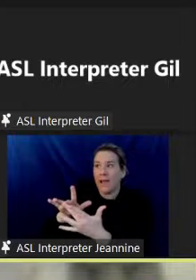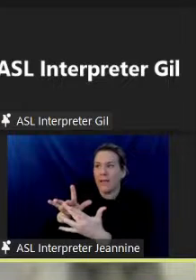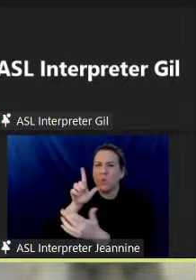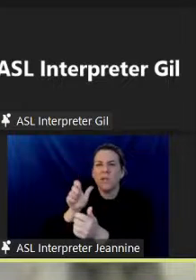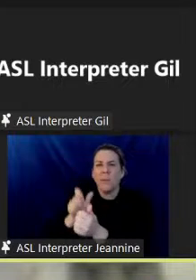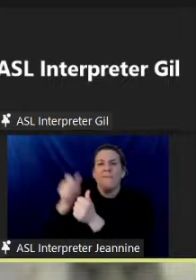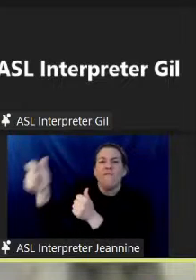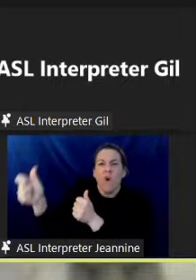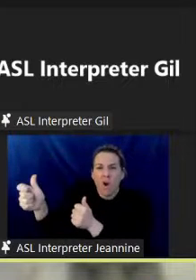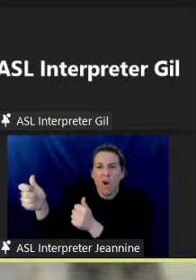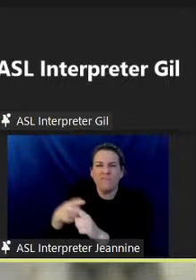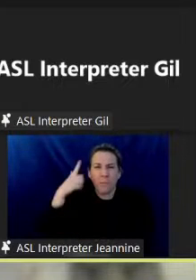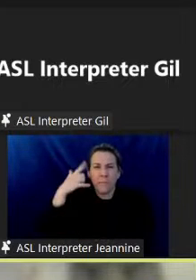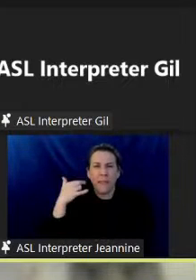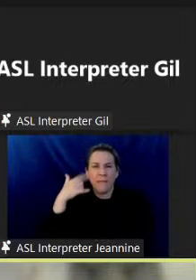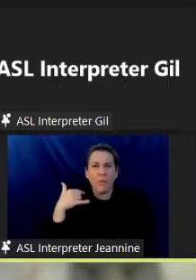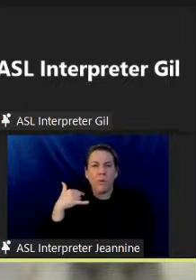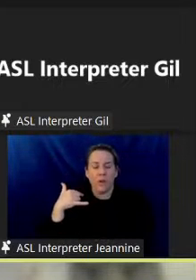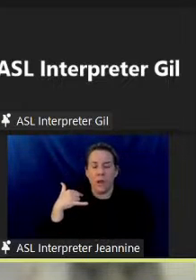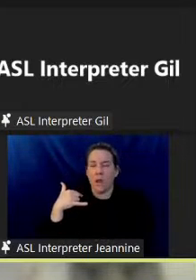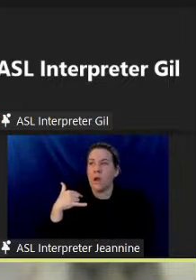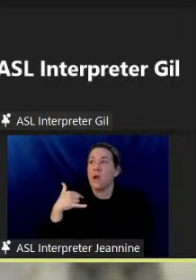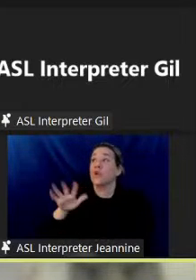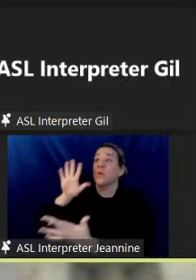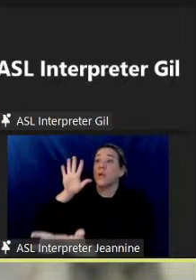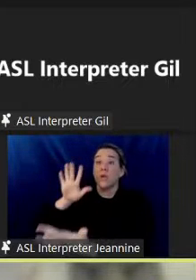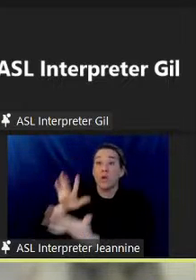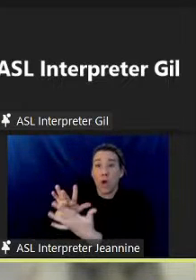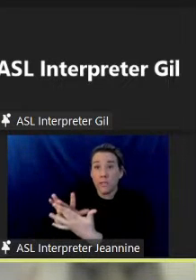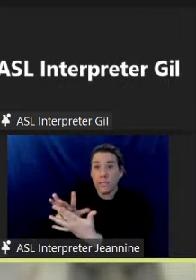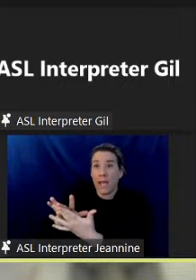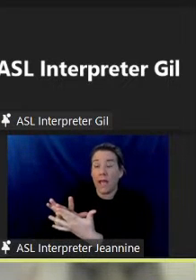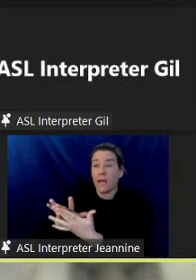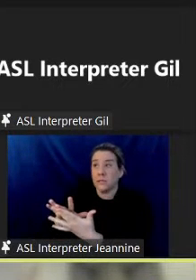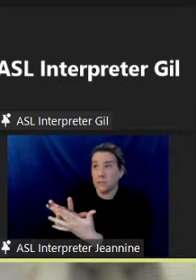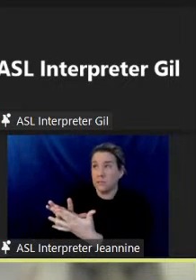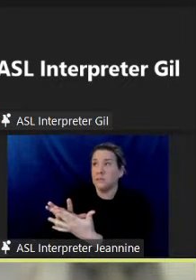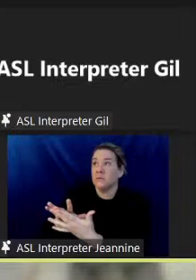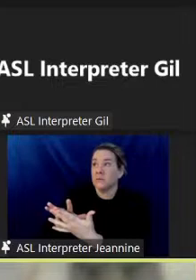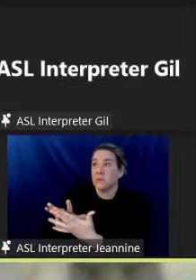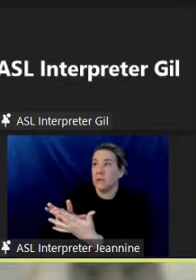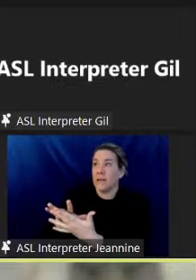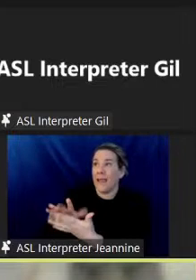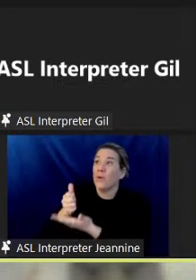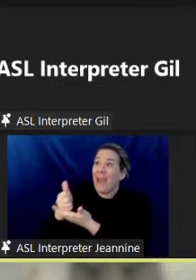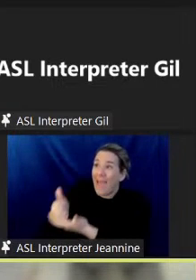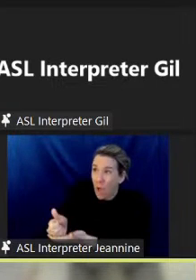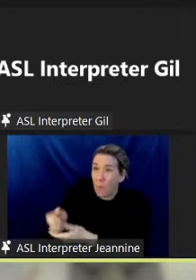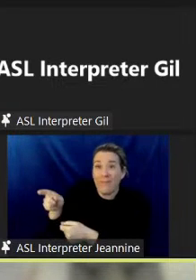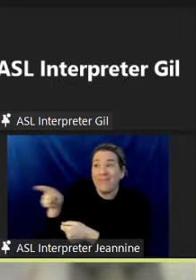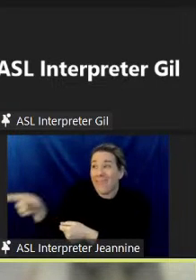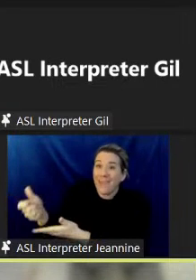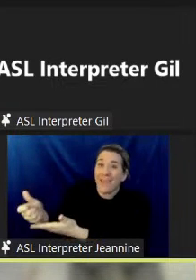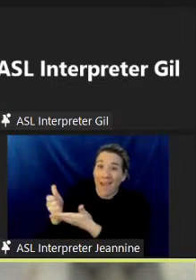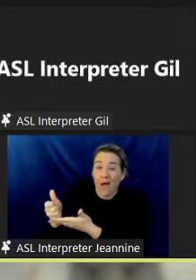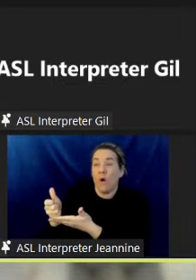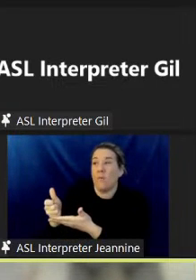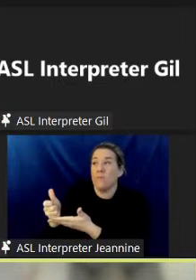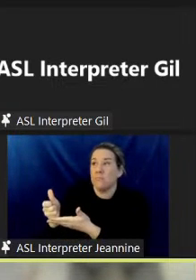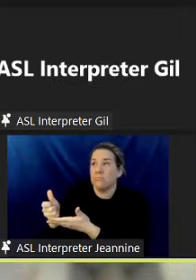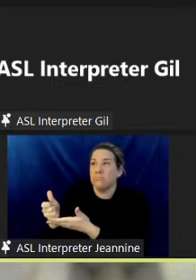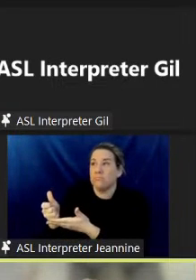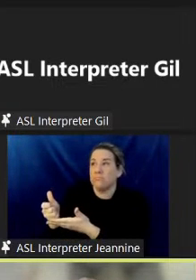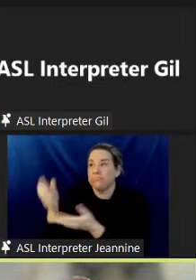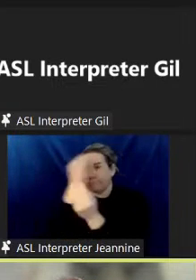if they're separated, reach out and be able to get reconnected with your family through that means, because you're not going to be able to make local calls,